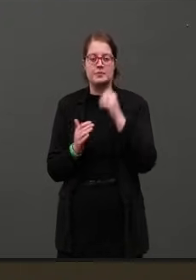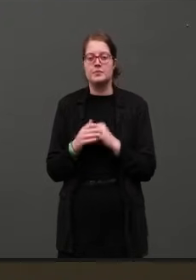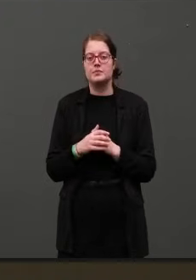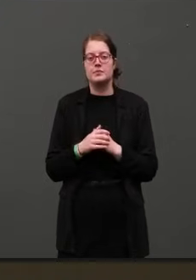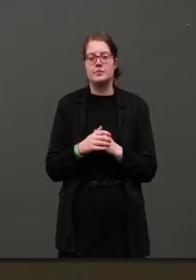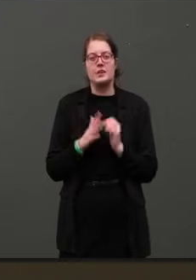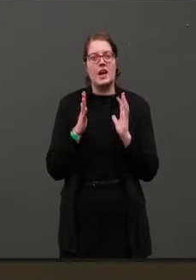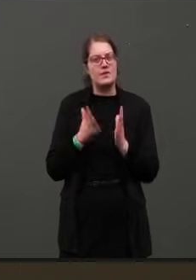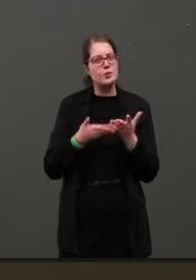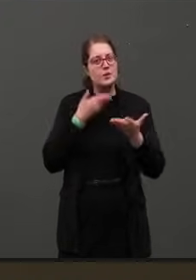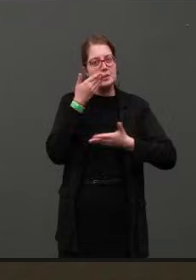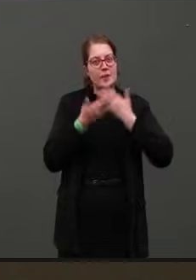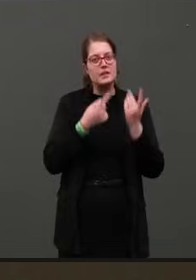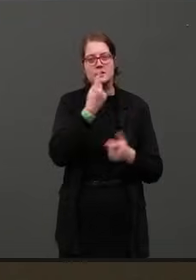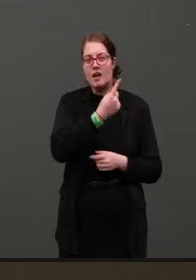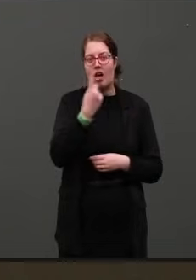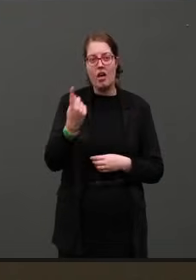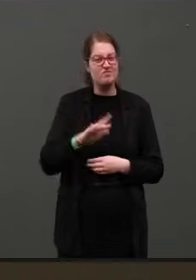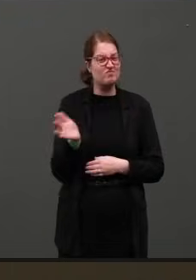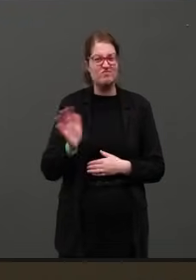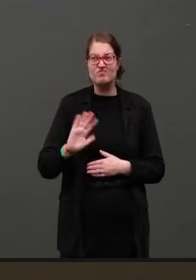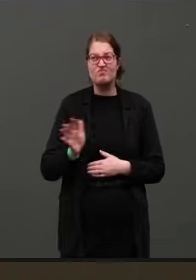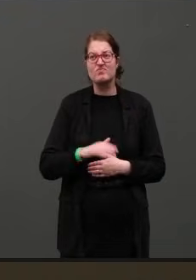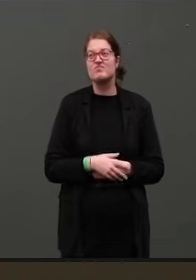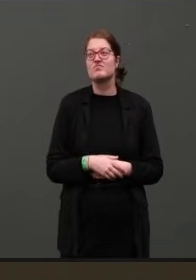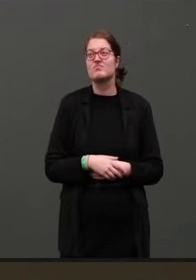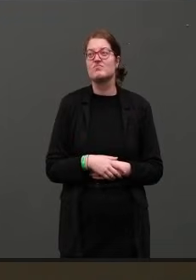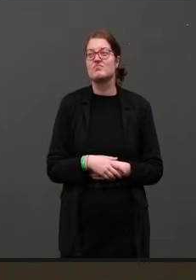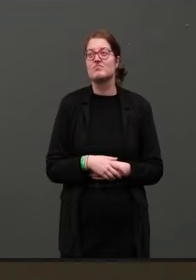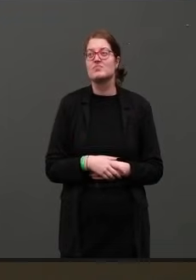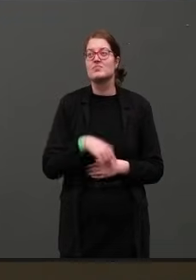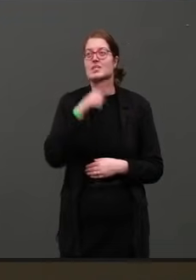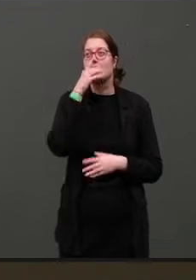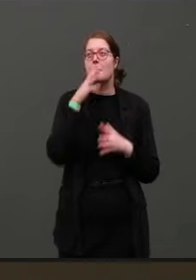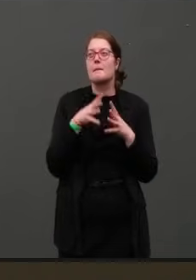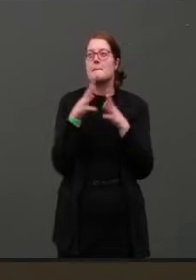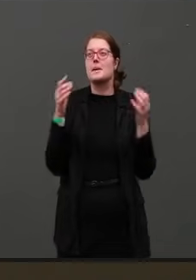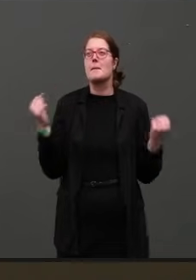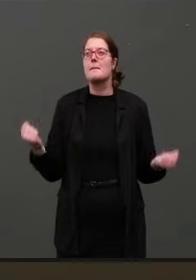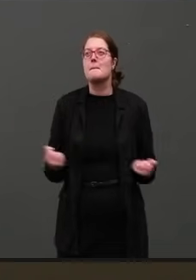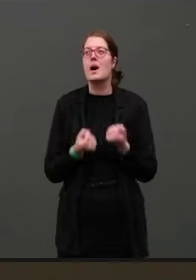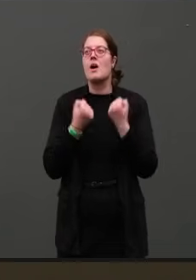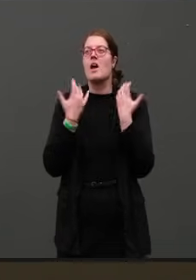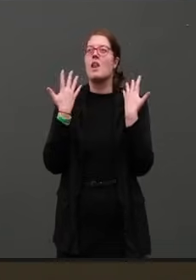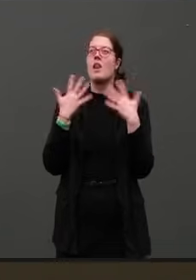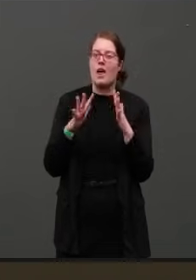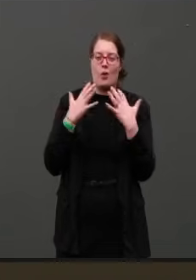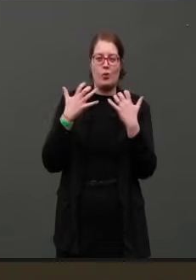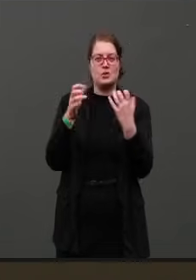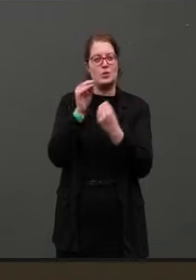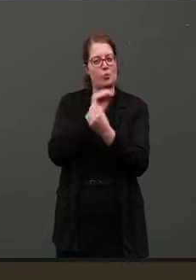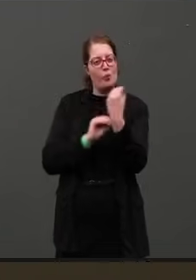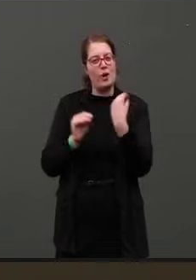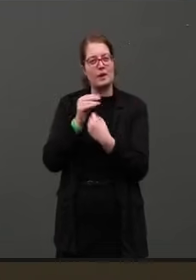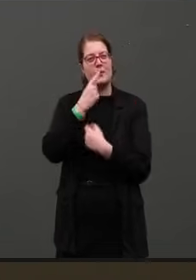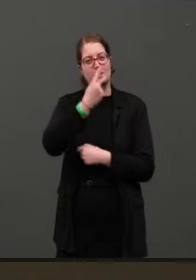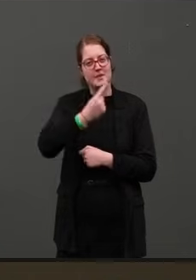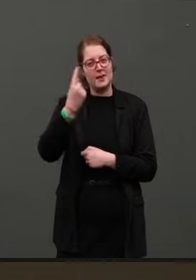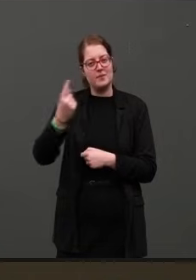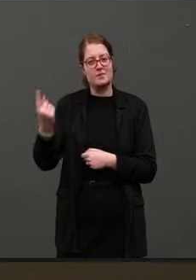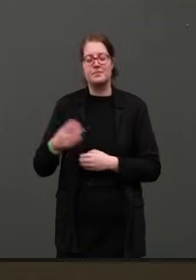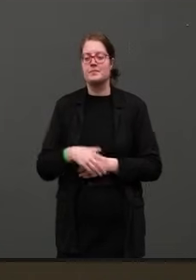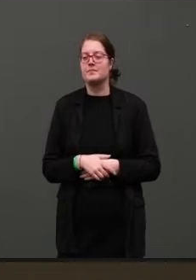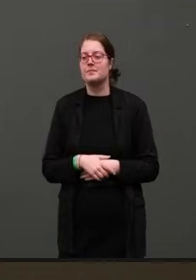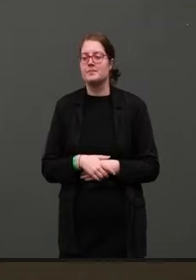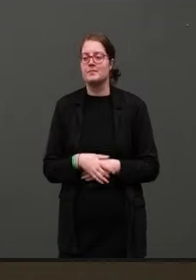yourself to the audience, and there can be enormous power in letting an audience figure things out for themselves, especially these connections